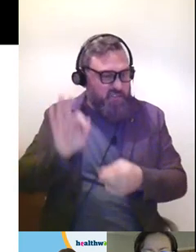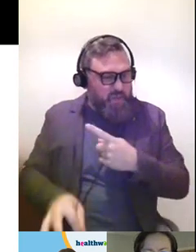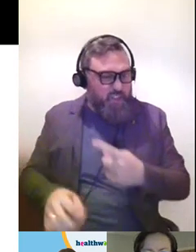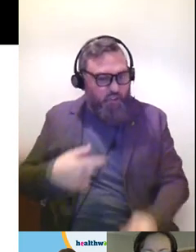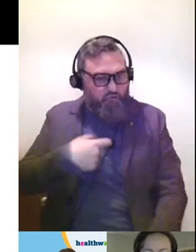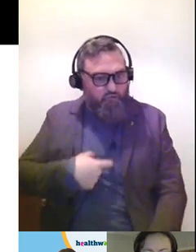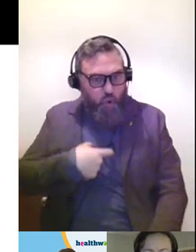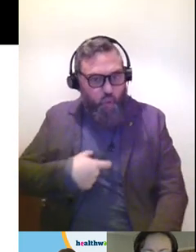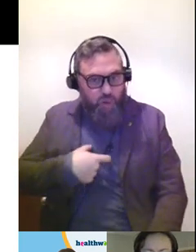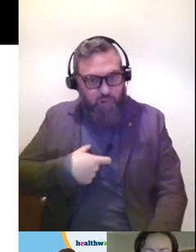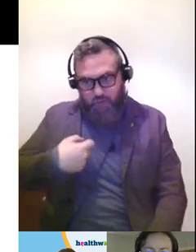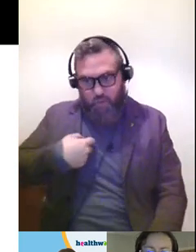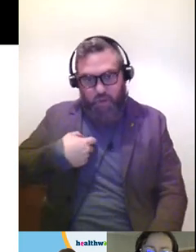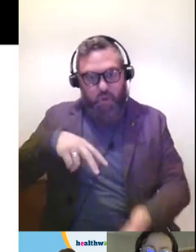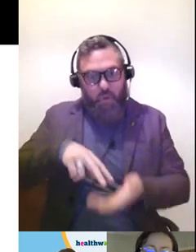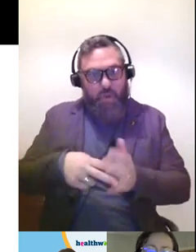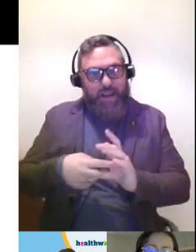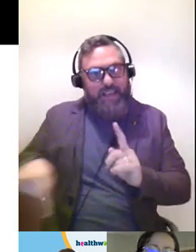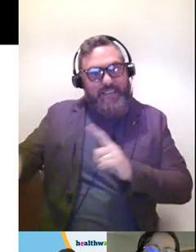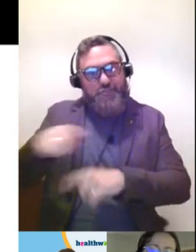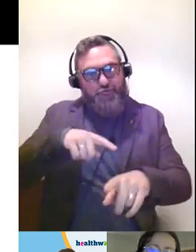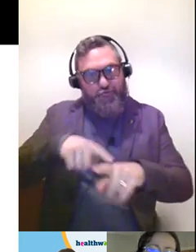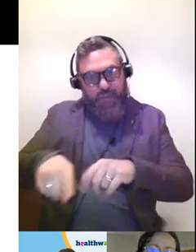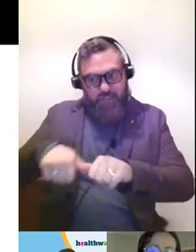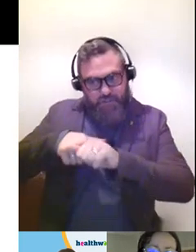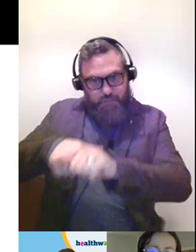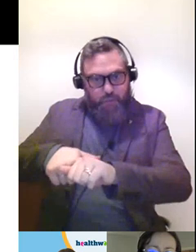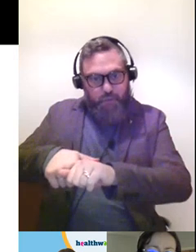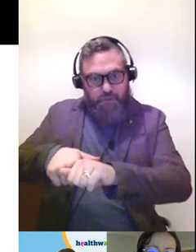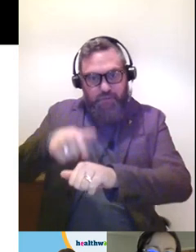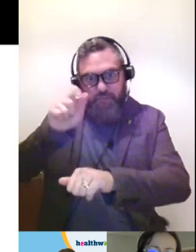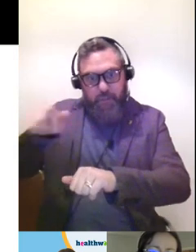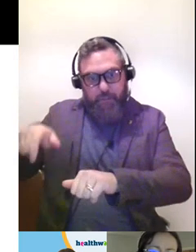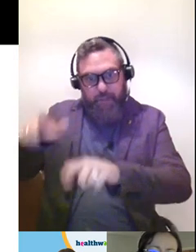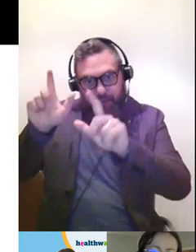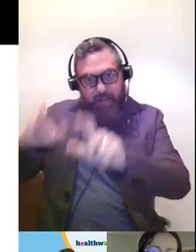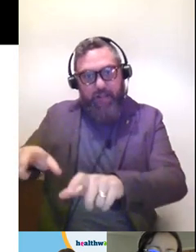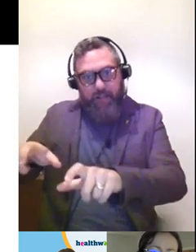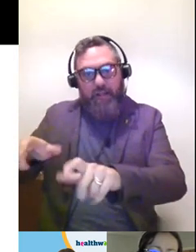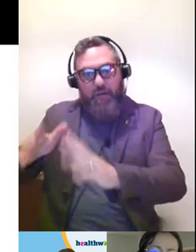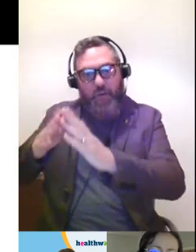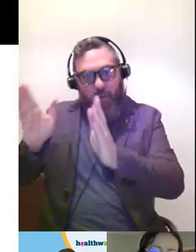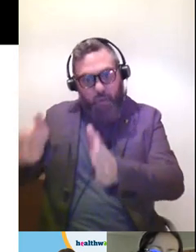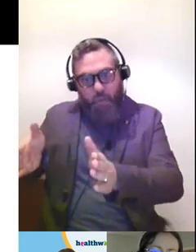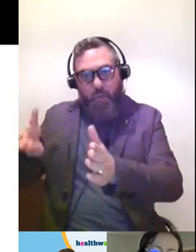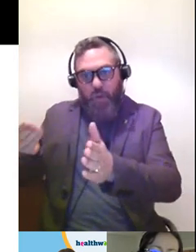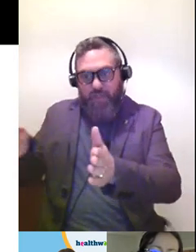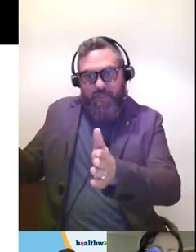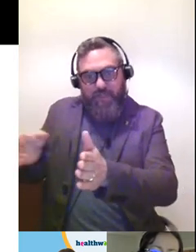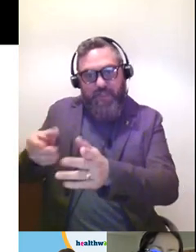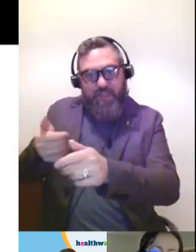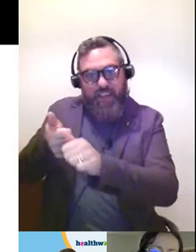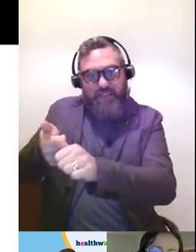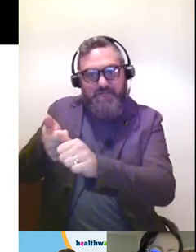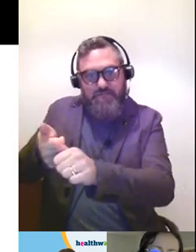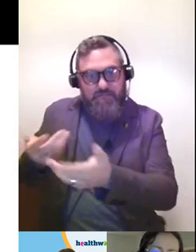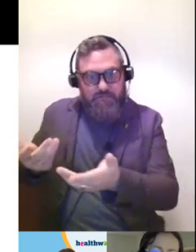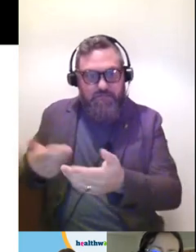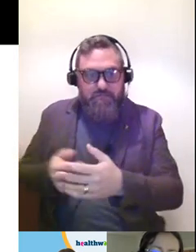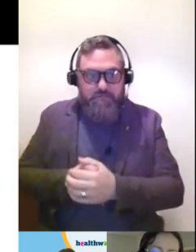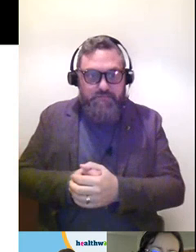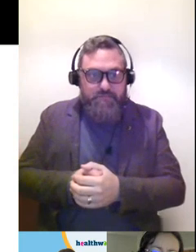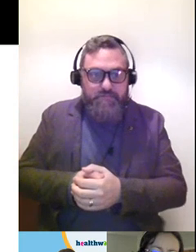have within our organizations that will help people access care and support in the right place, but also